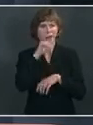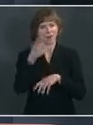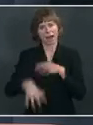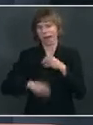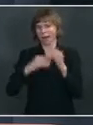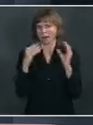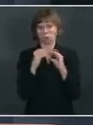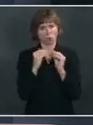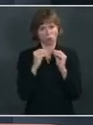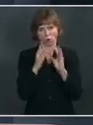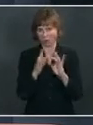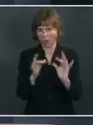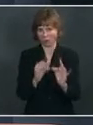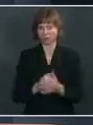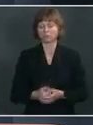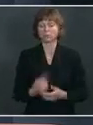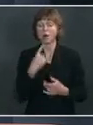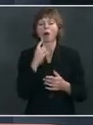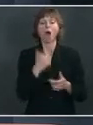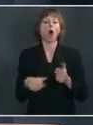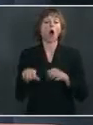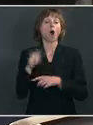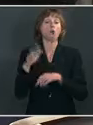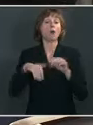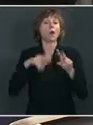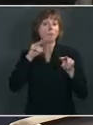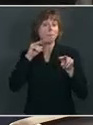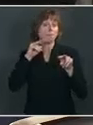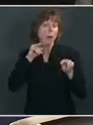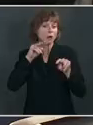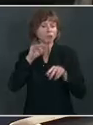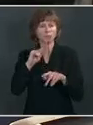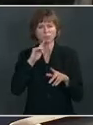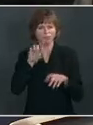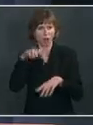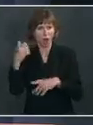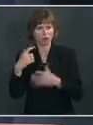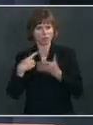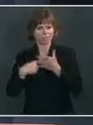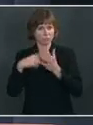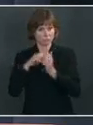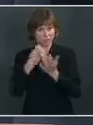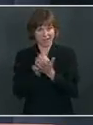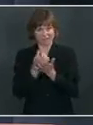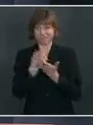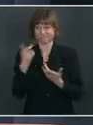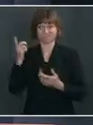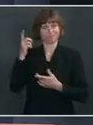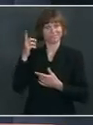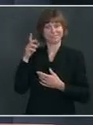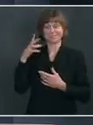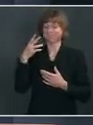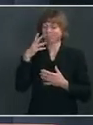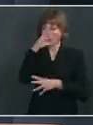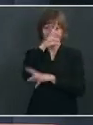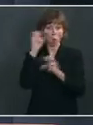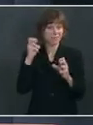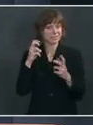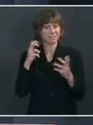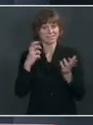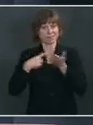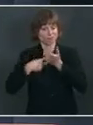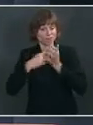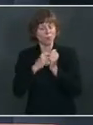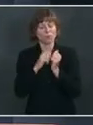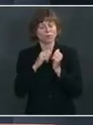just monitoring it. Has he had any conversations with economic officials about what's going on? We don't. He's briefed by his economic team